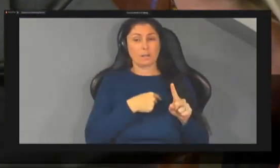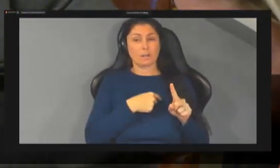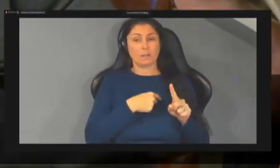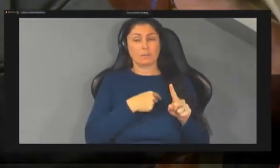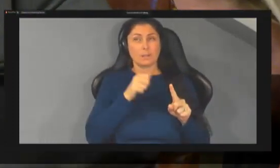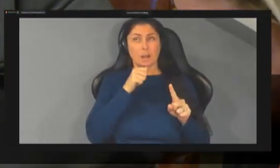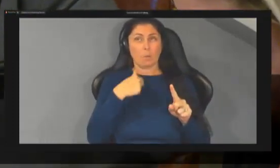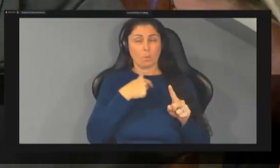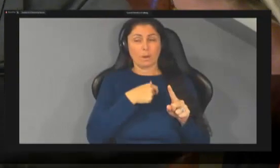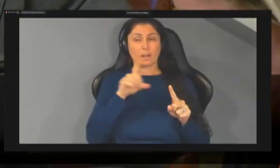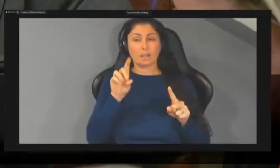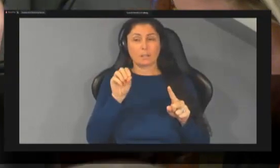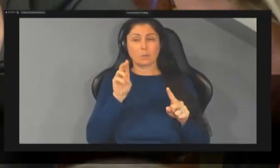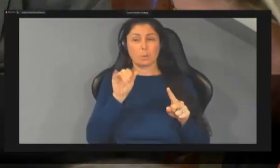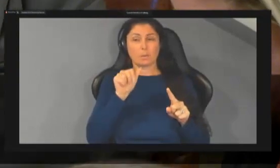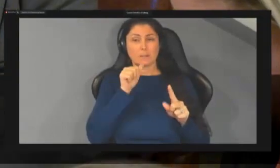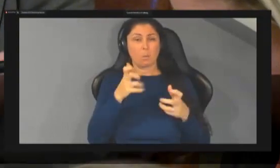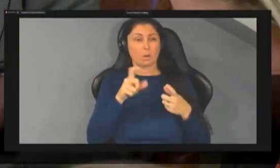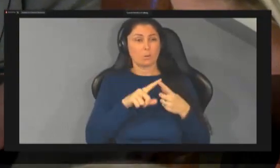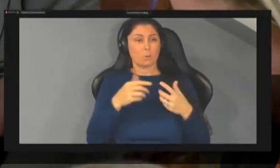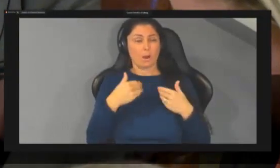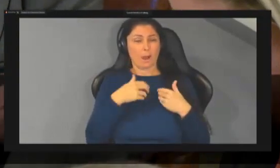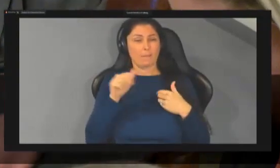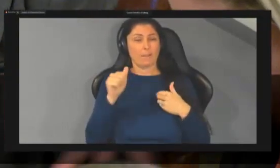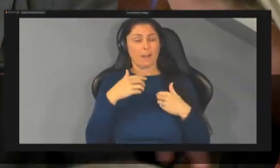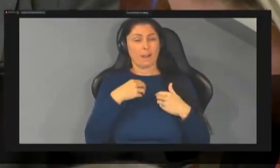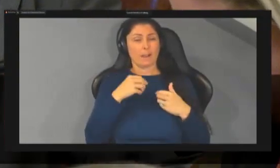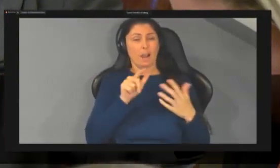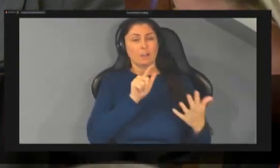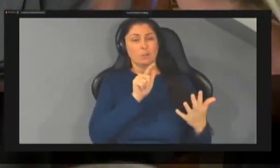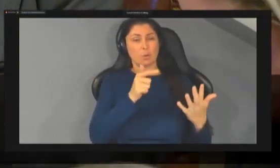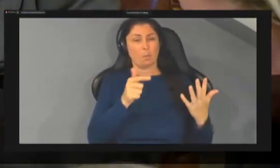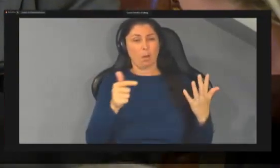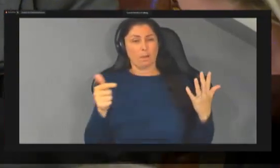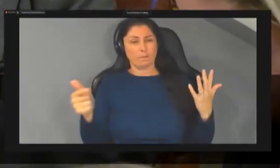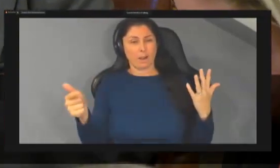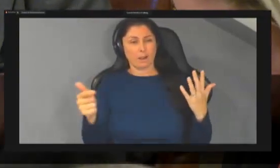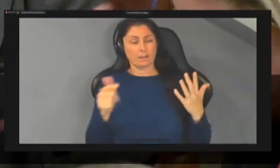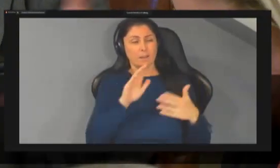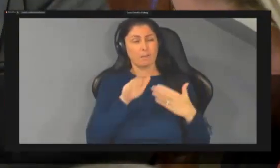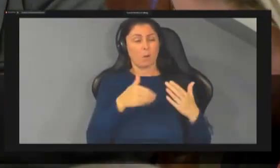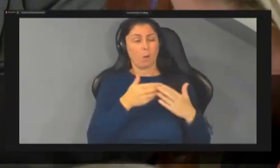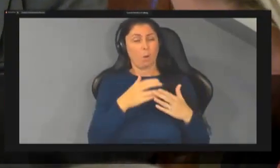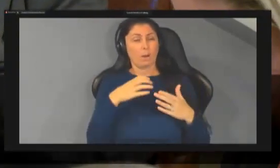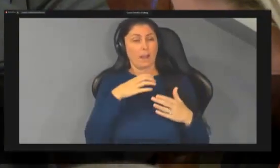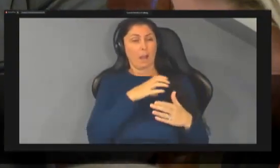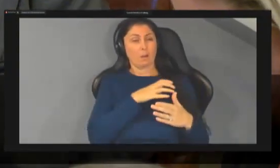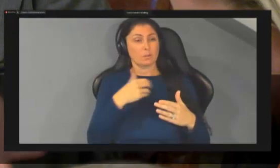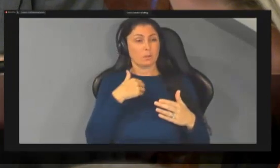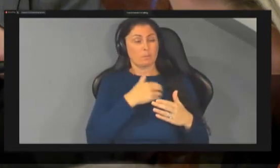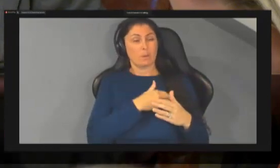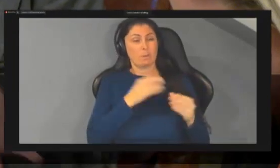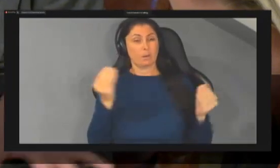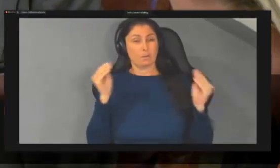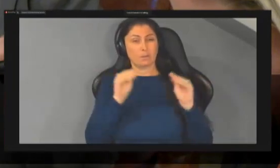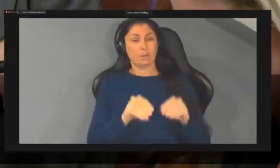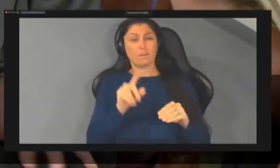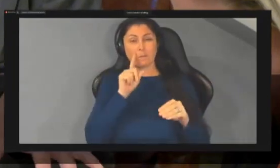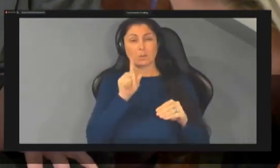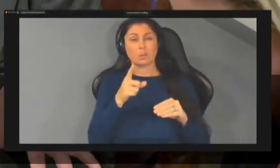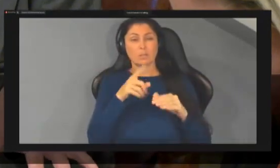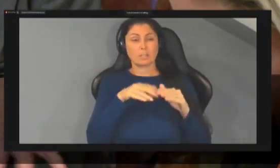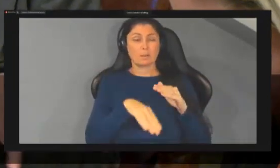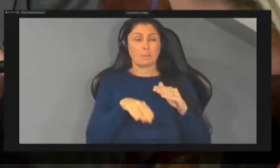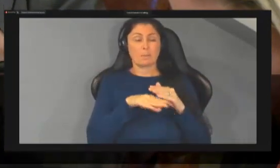Domi did not want to have like a snowball effect of all council members putting in for just basic speed humps